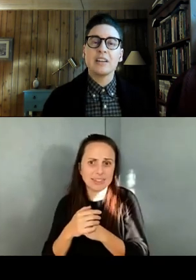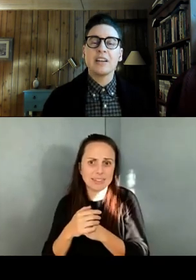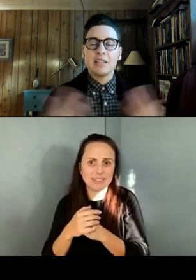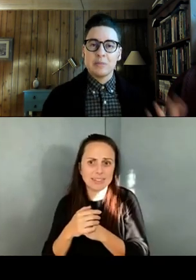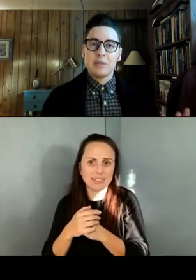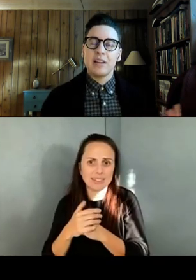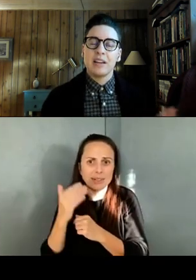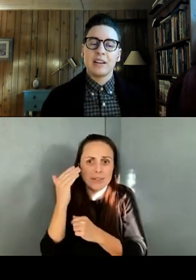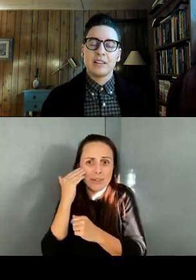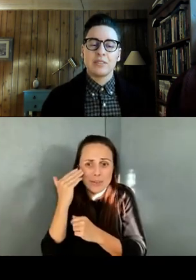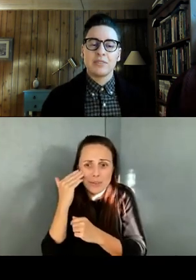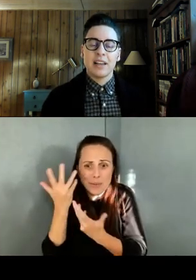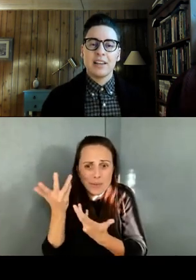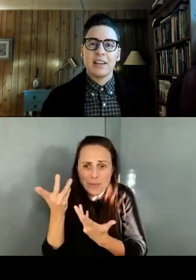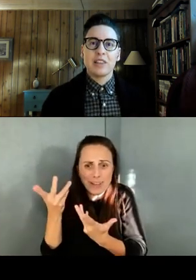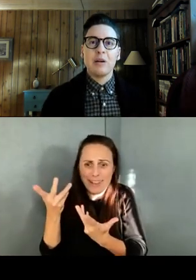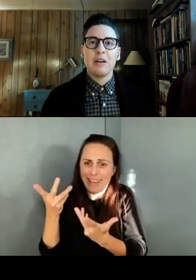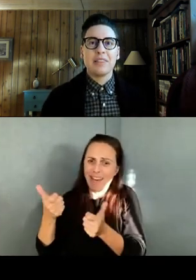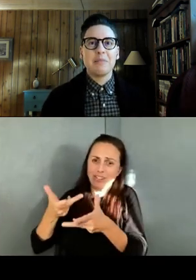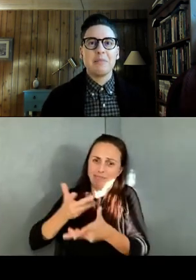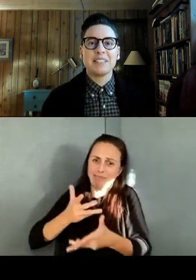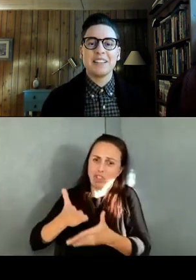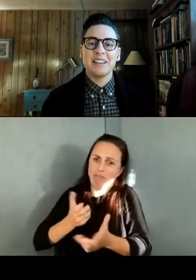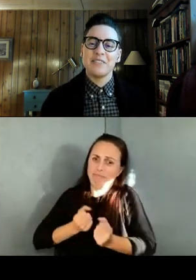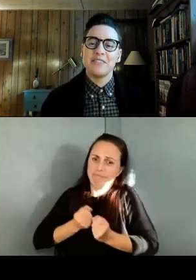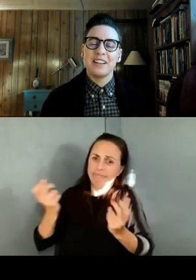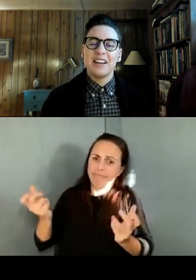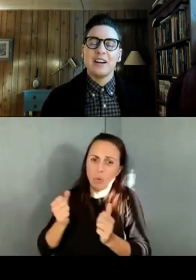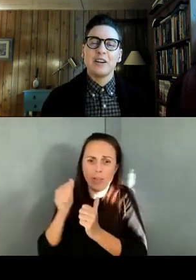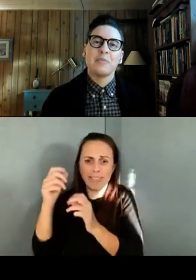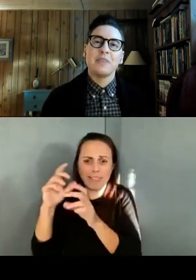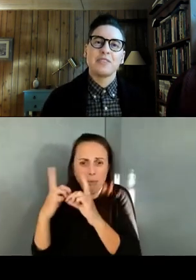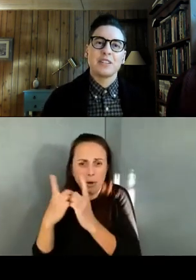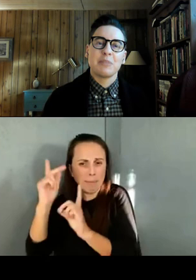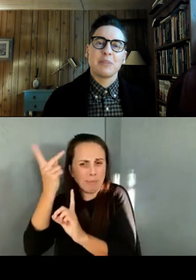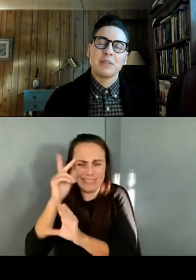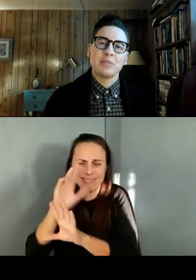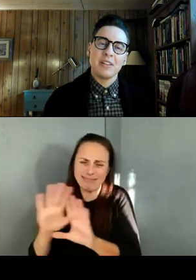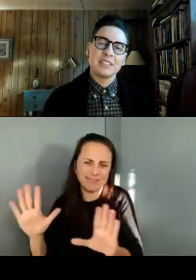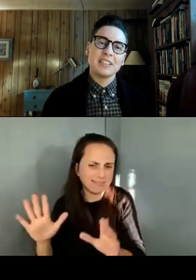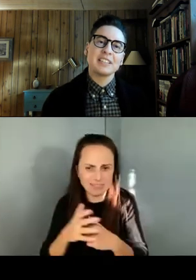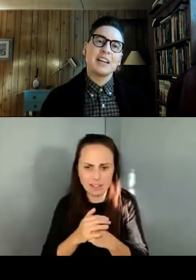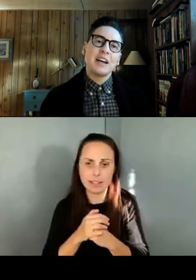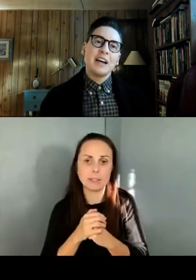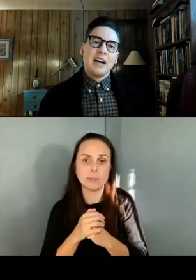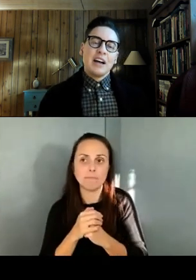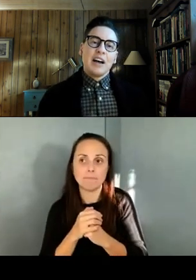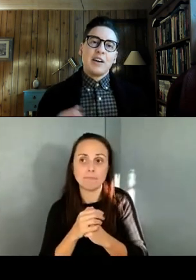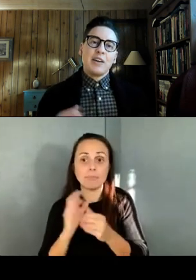in, to be at the mercy of intra-departmental politics.